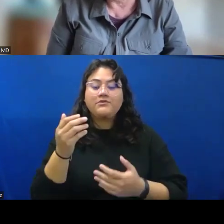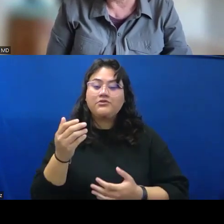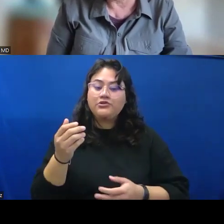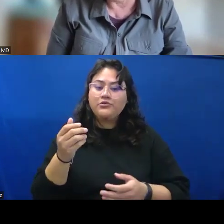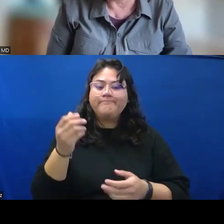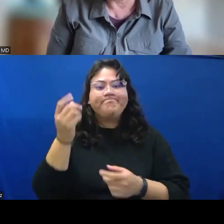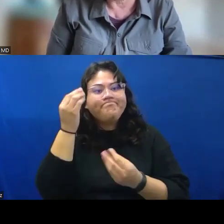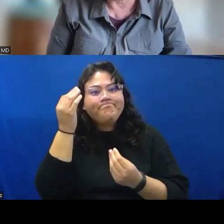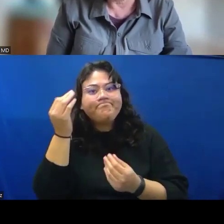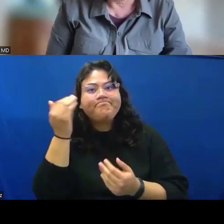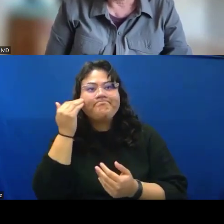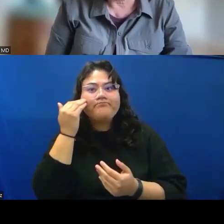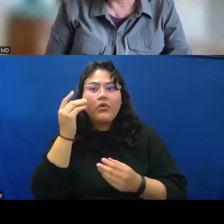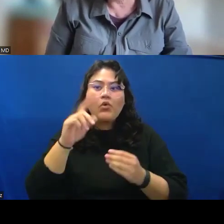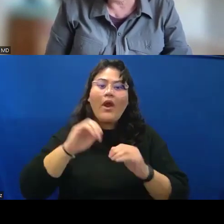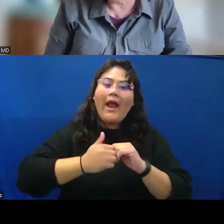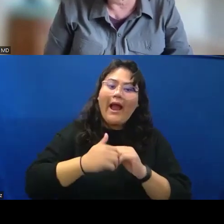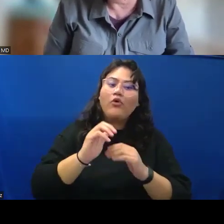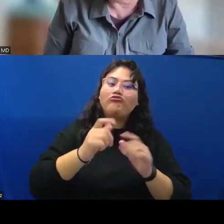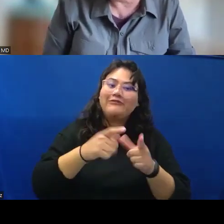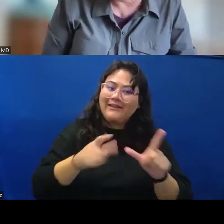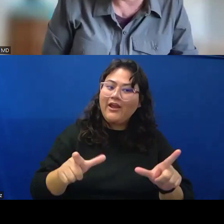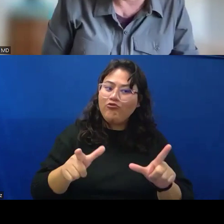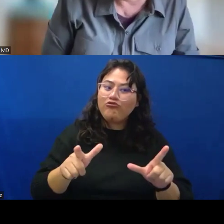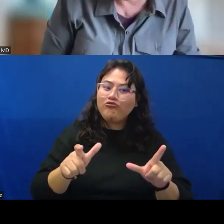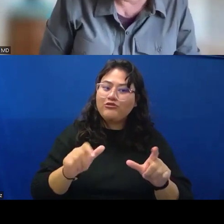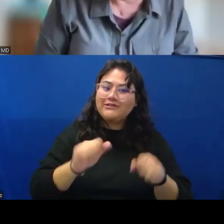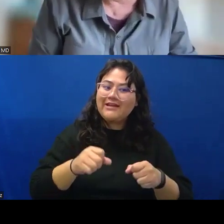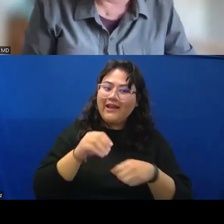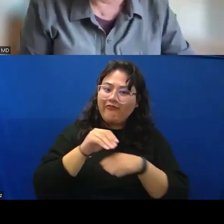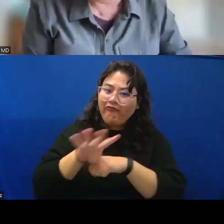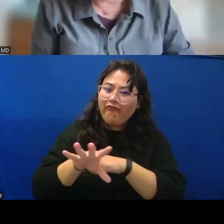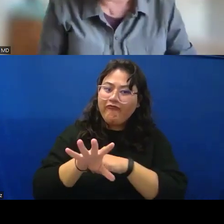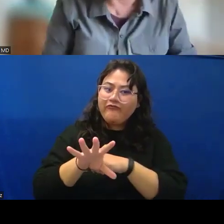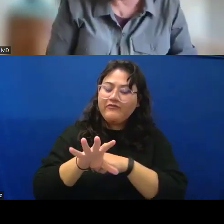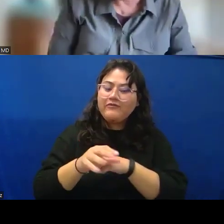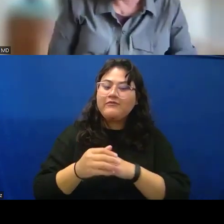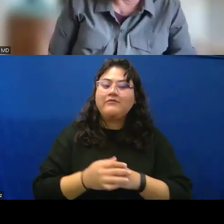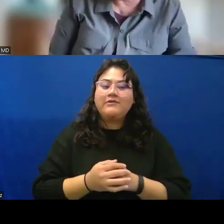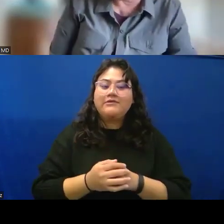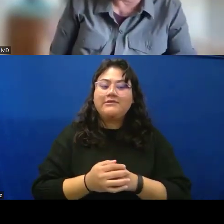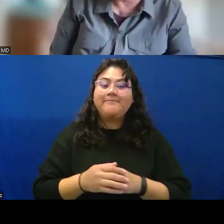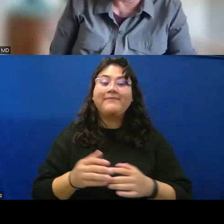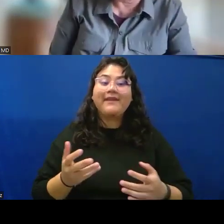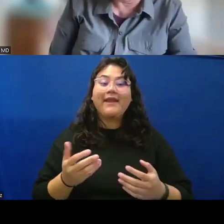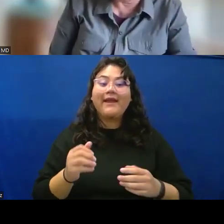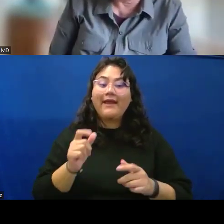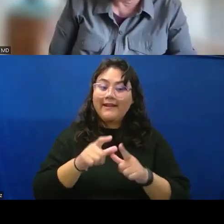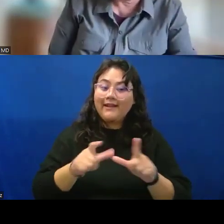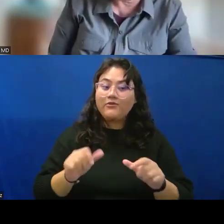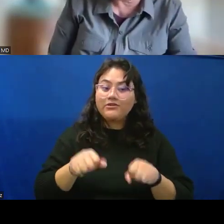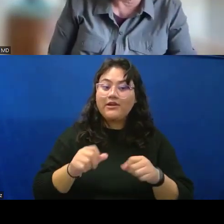developing AAP content to convey messages and propose solutions that promote